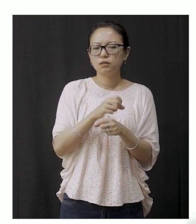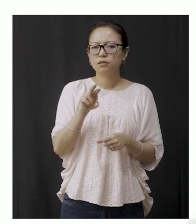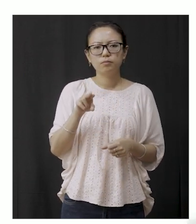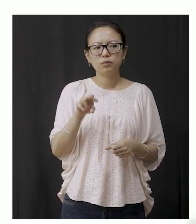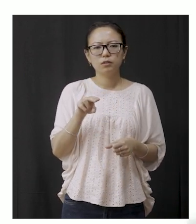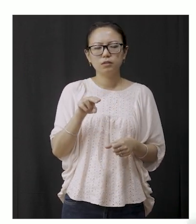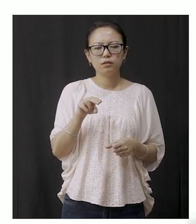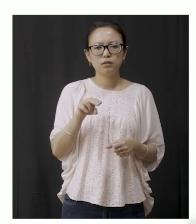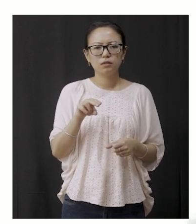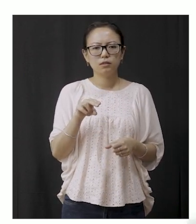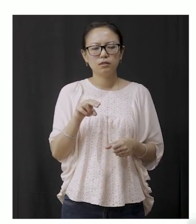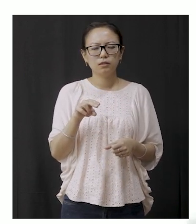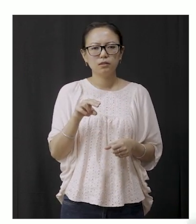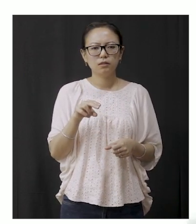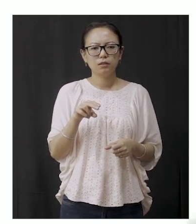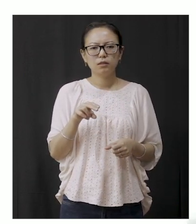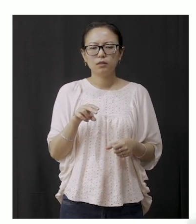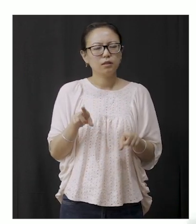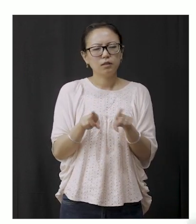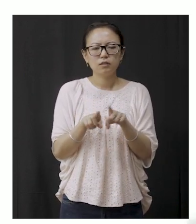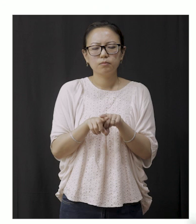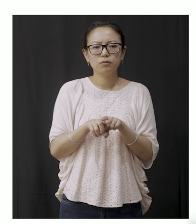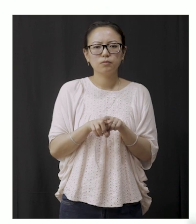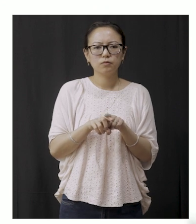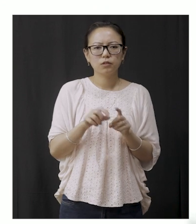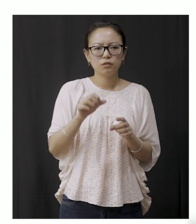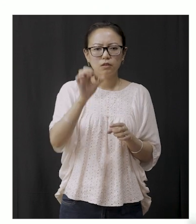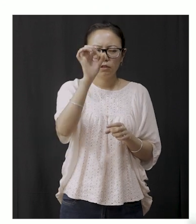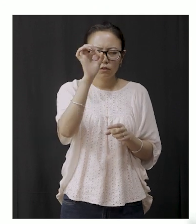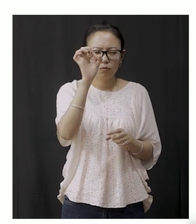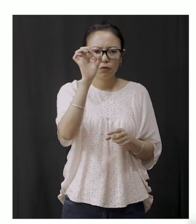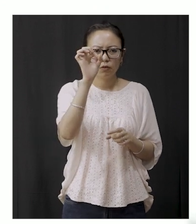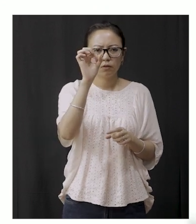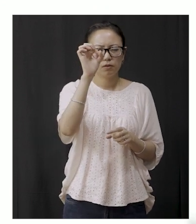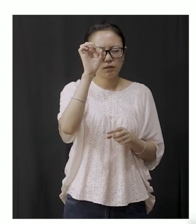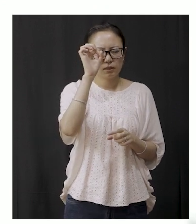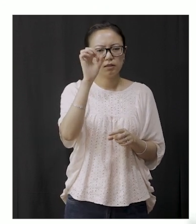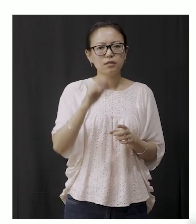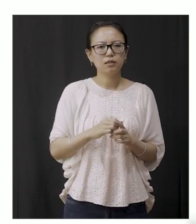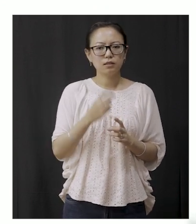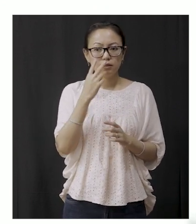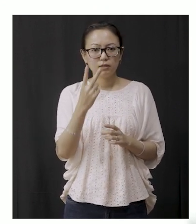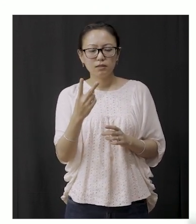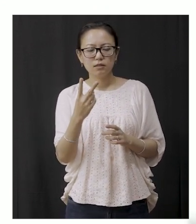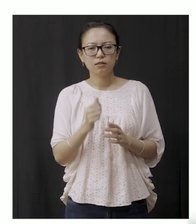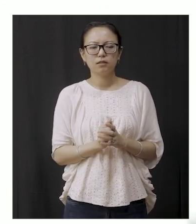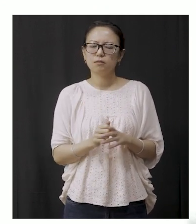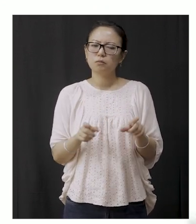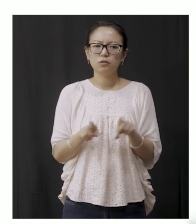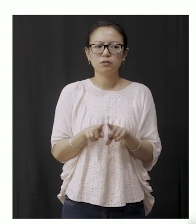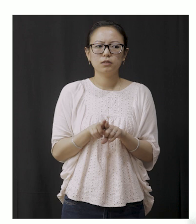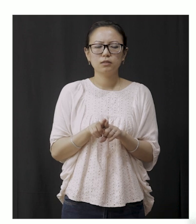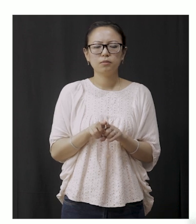and you get a partial view of that picture, that is called peeping. Okay? And with the